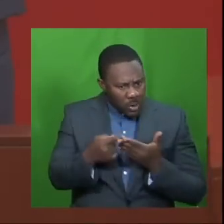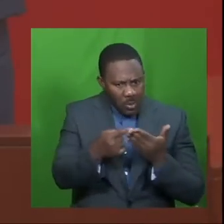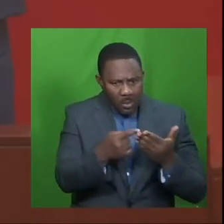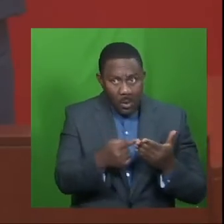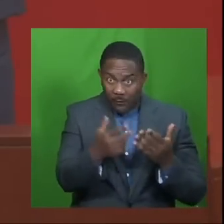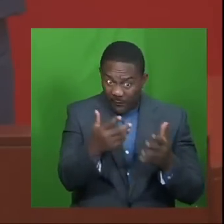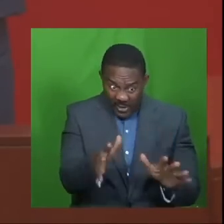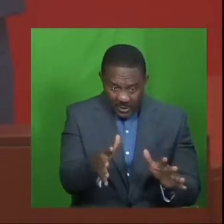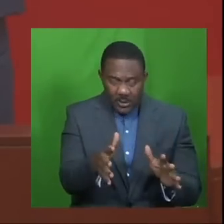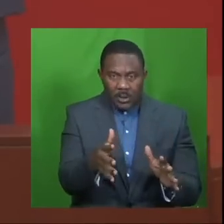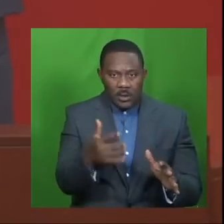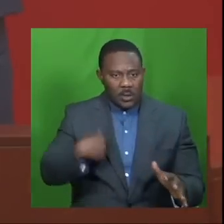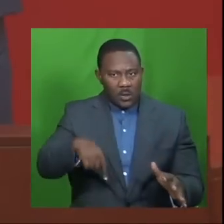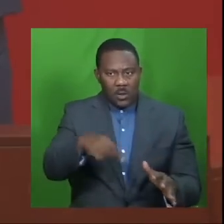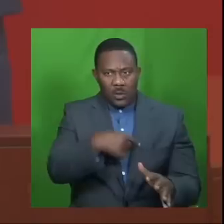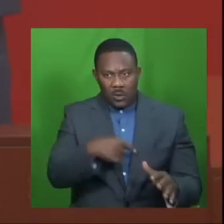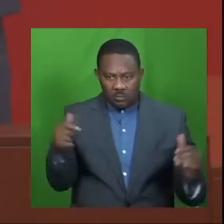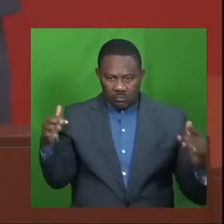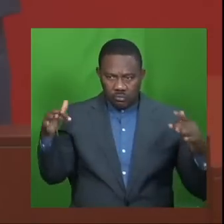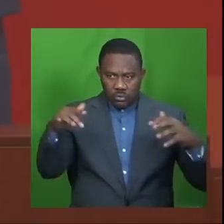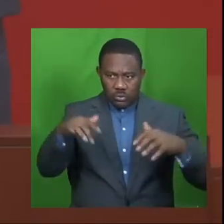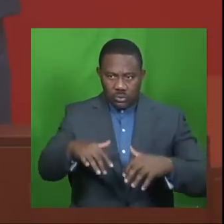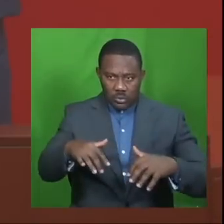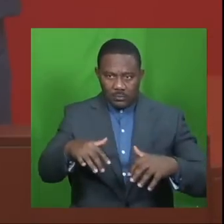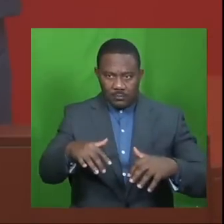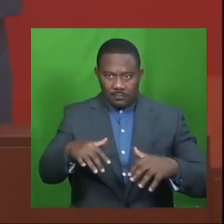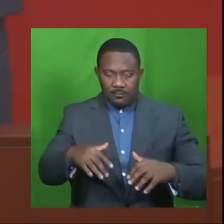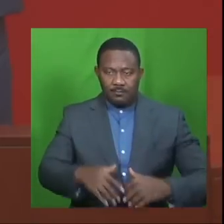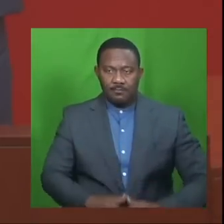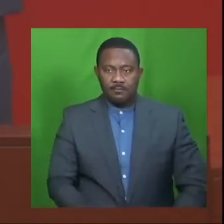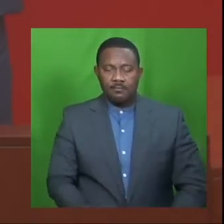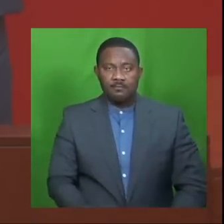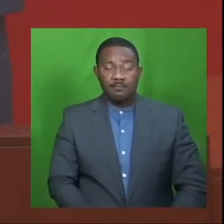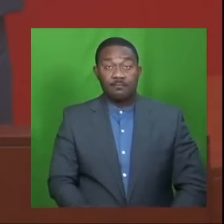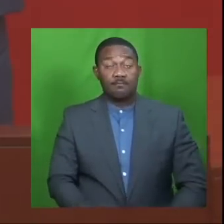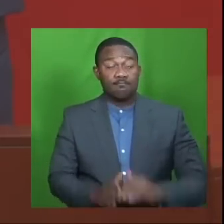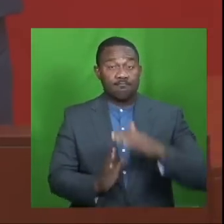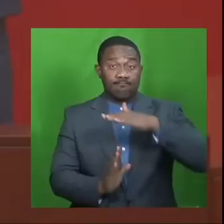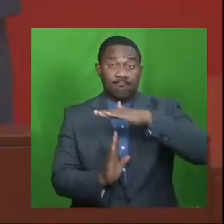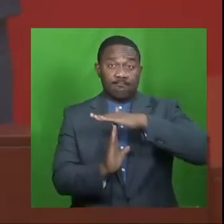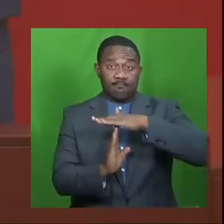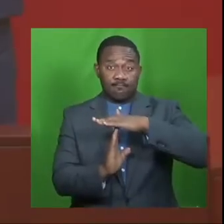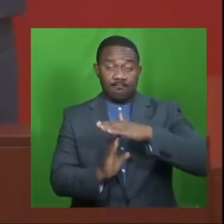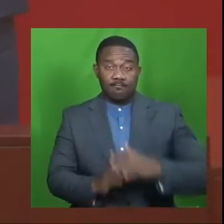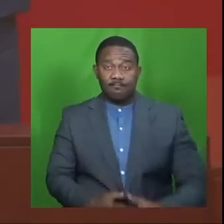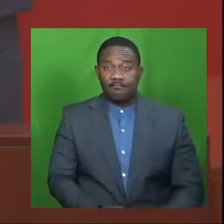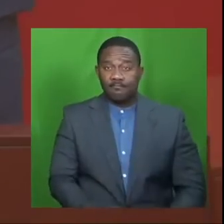hour and then we can reconvene. Sitting is suspended.